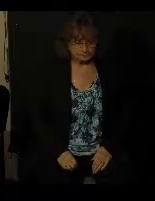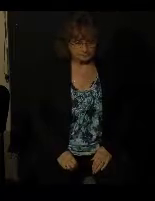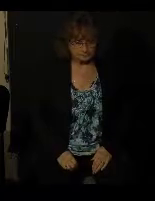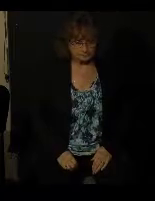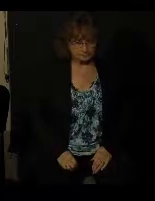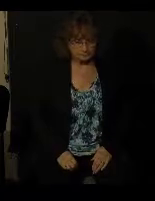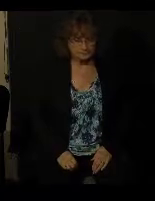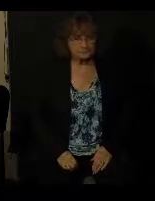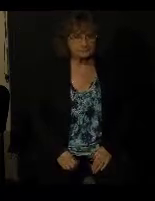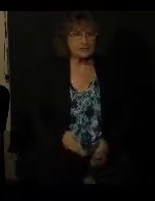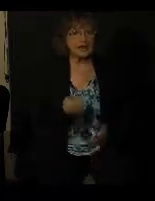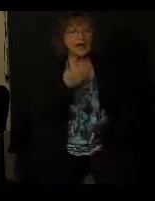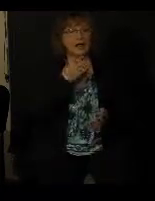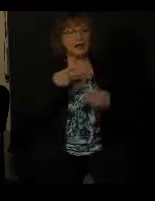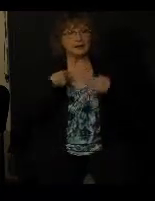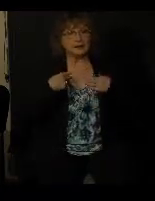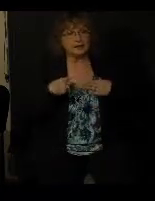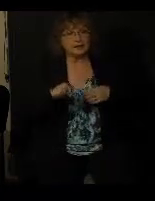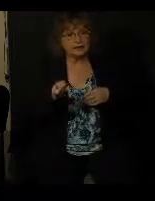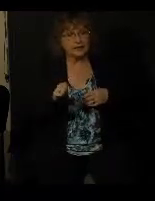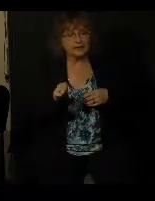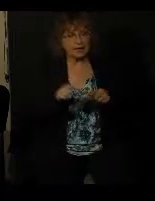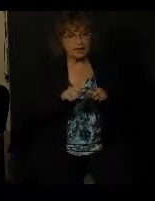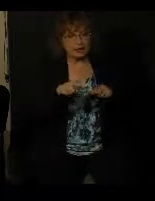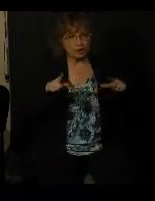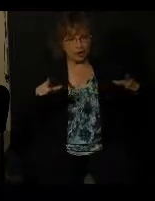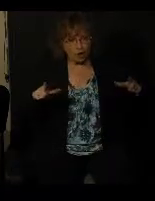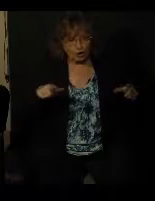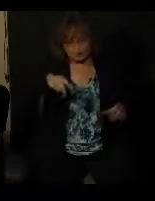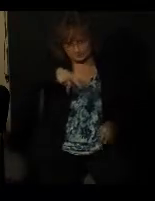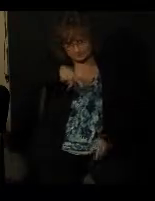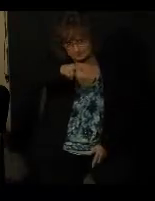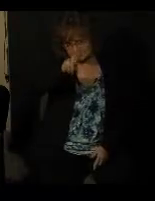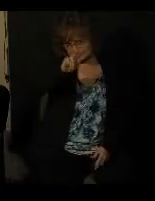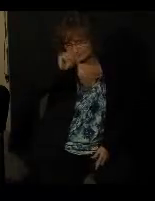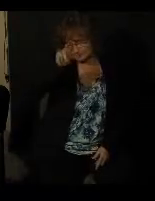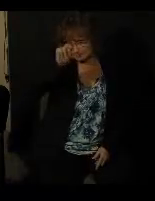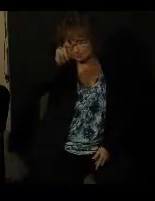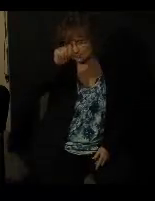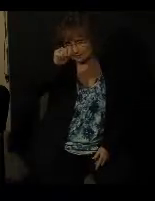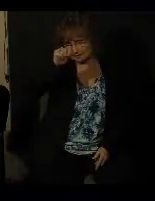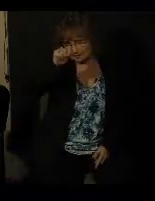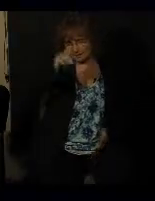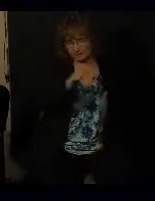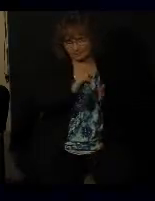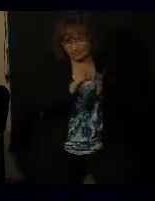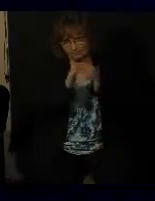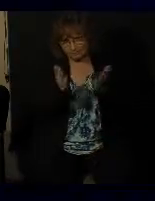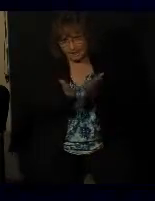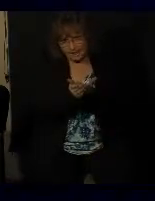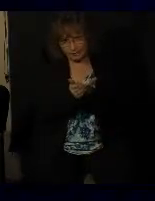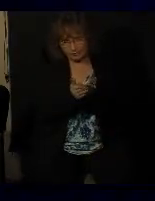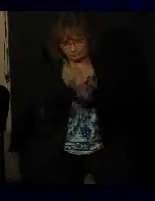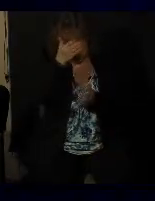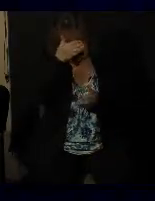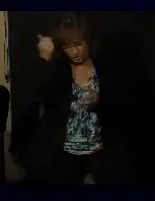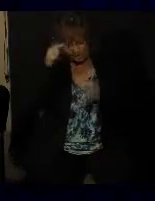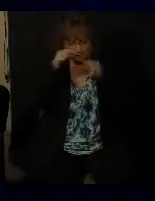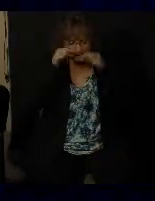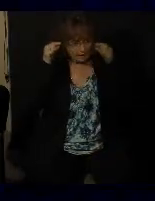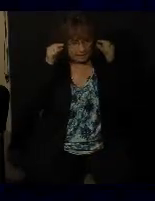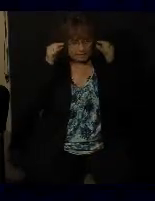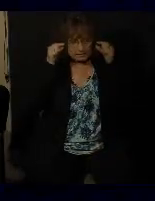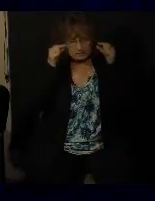Bible tonight. I have notes. Hopefully I can see them. But I don't know where I laid my